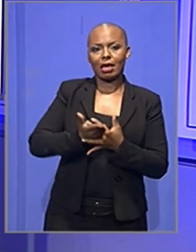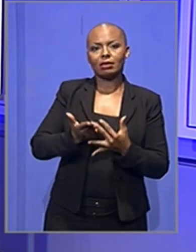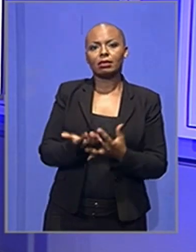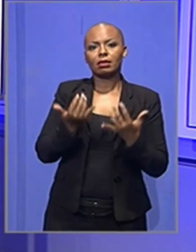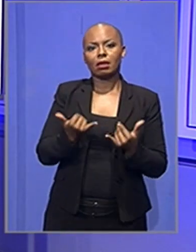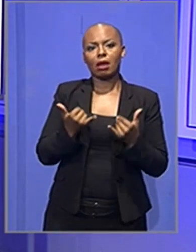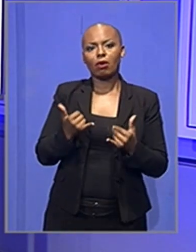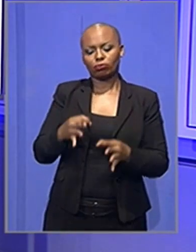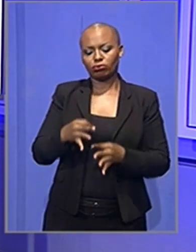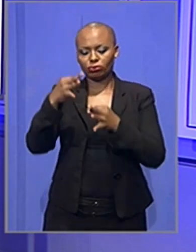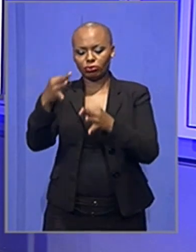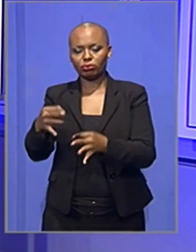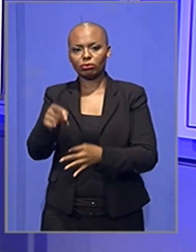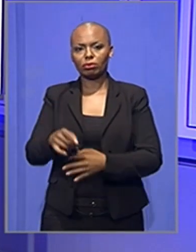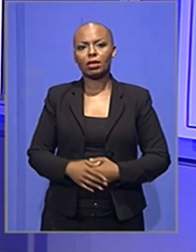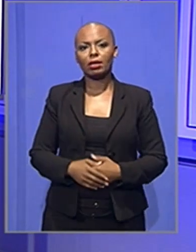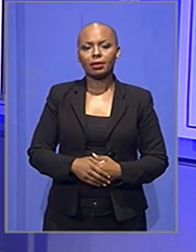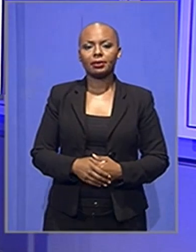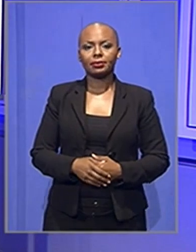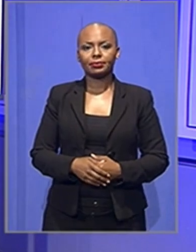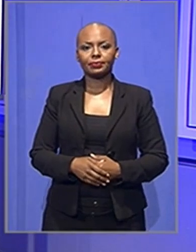ha phano ya ditshebeletso masepaleng ona wa Mafube.